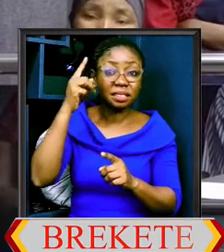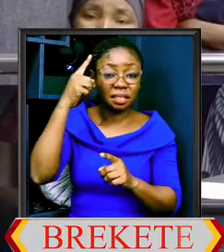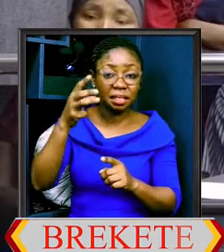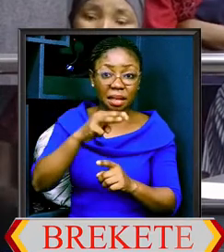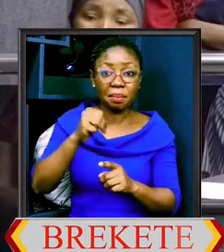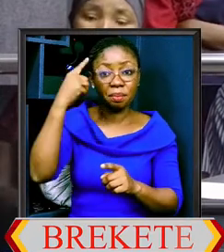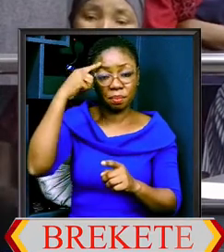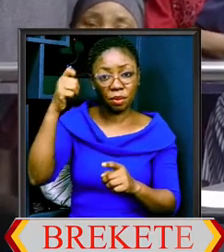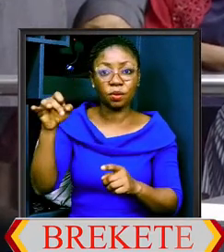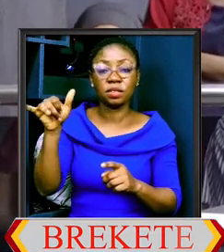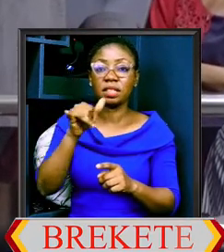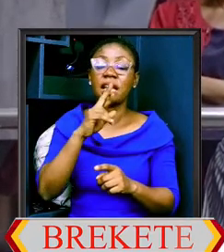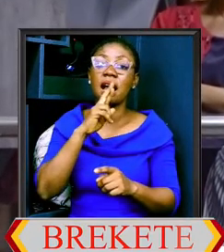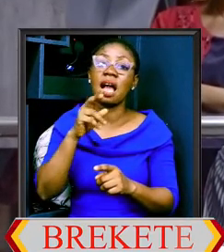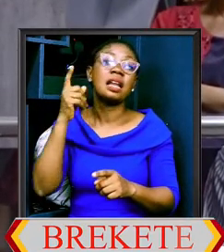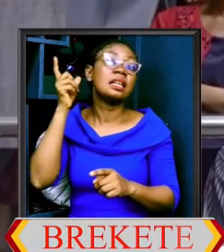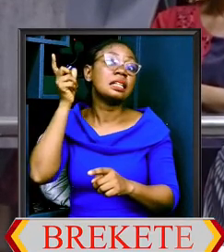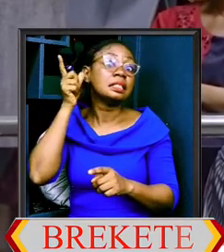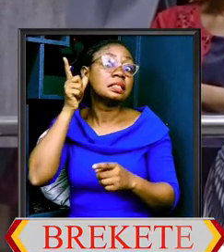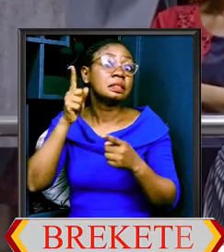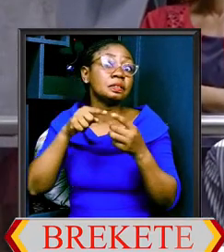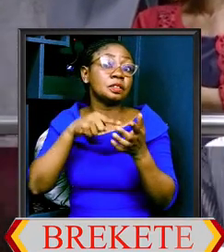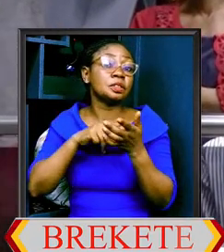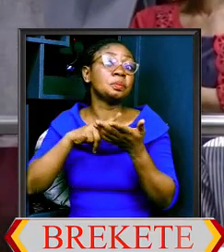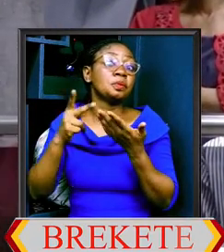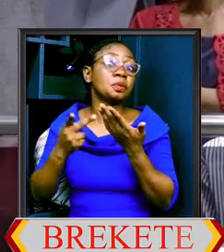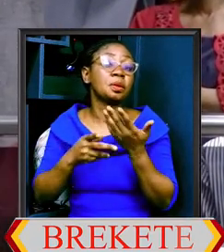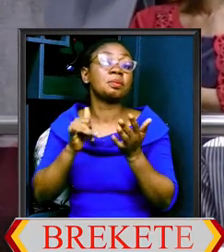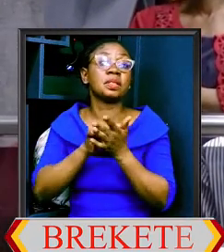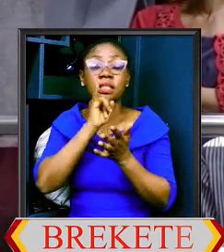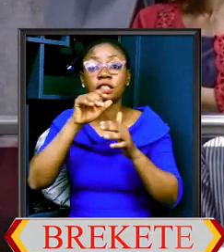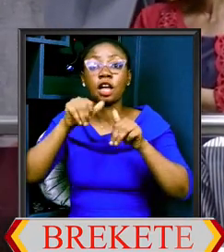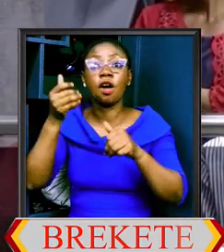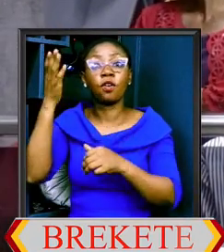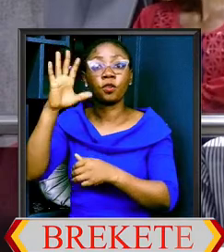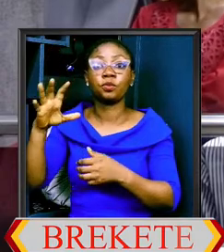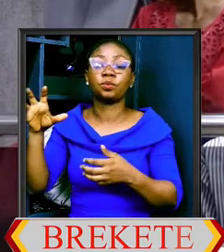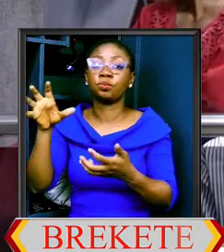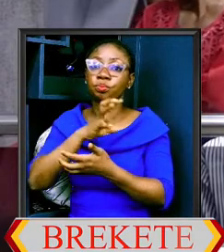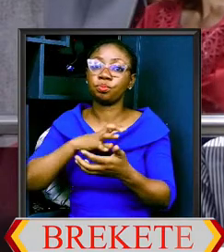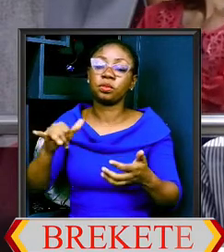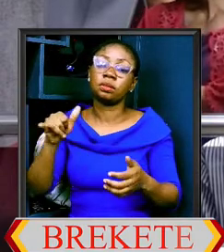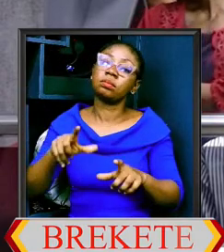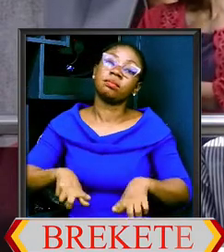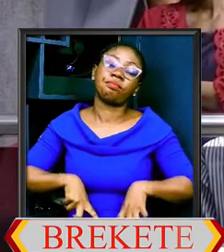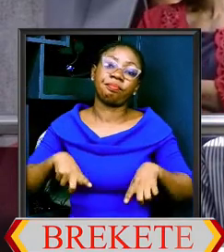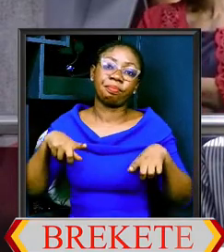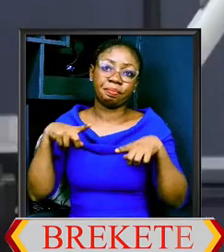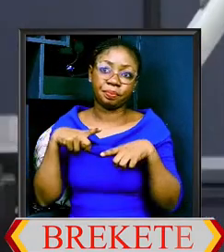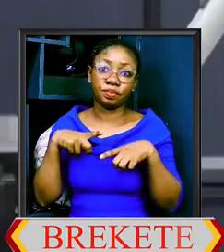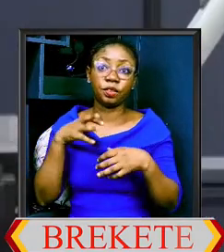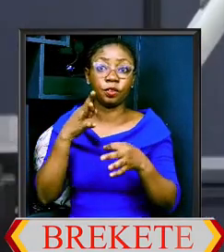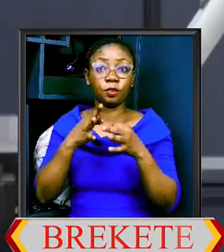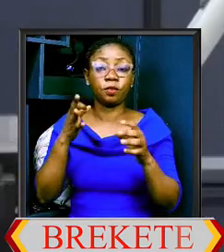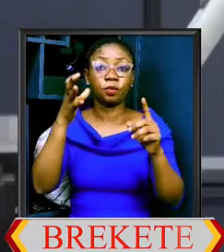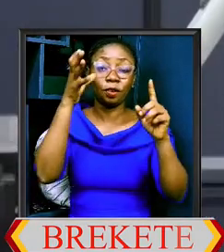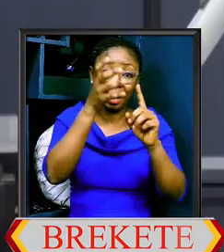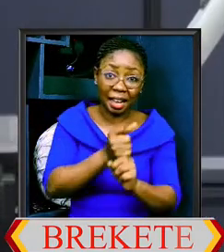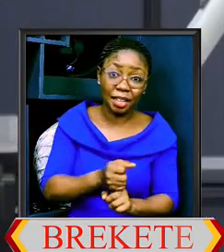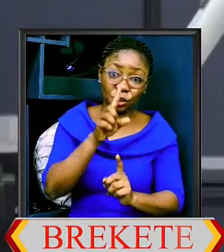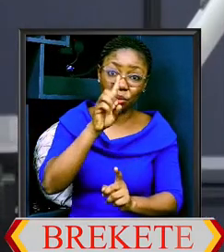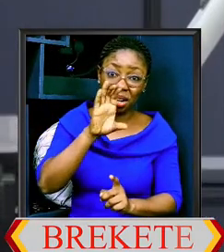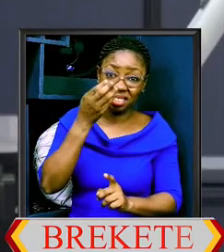this program now. And I saw God go scatter their lives. Amen. If una catch one